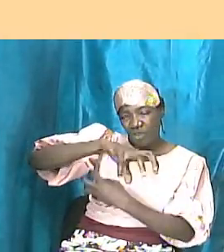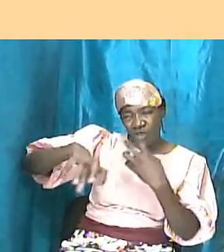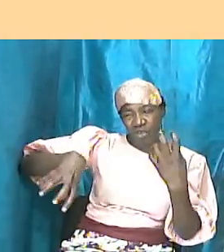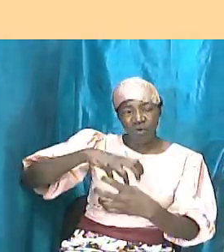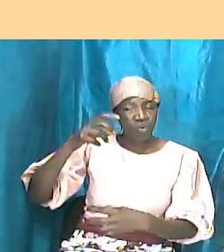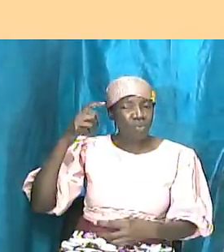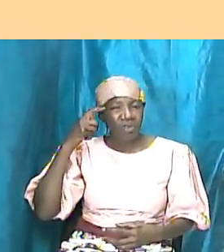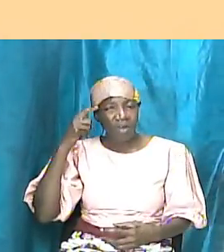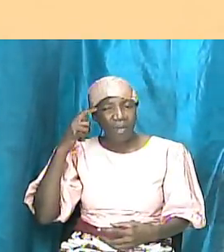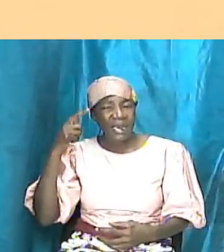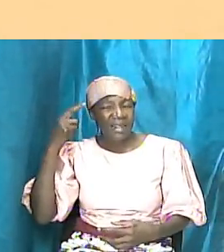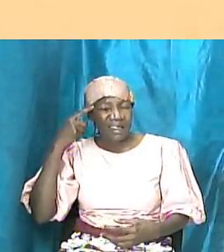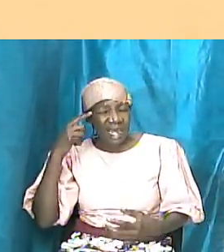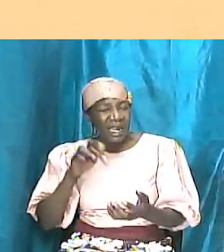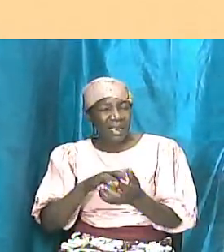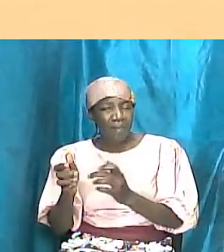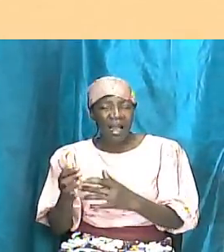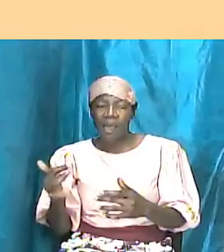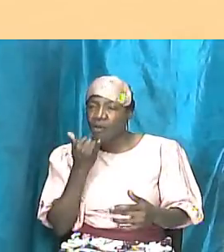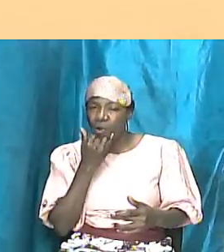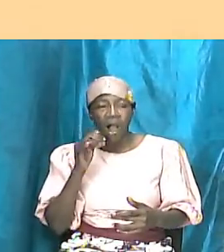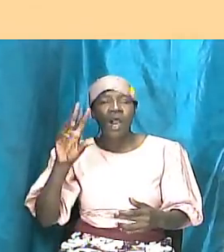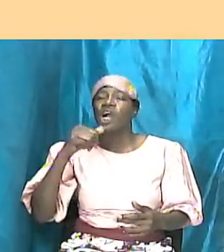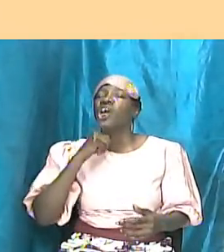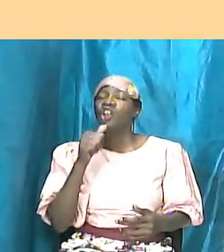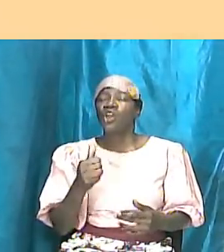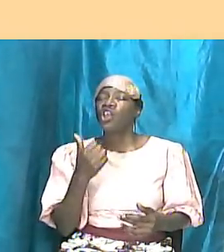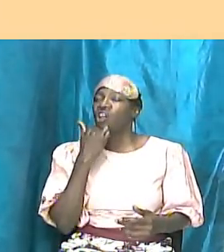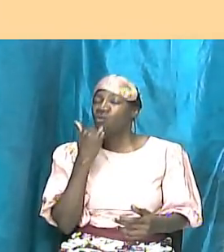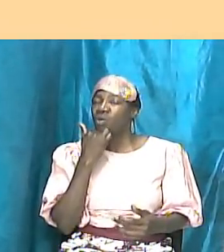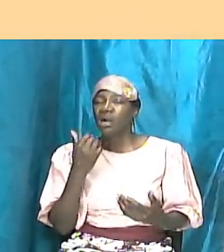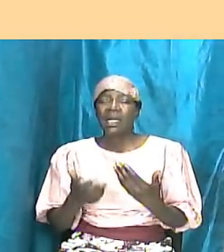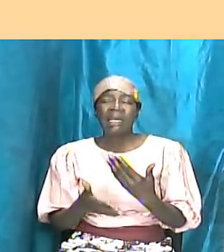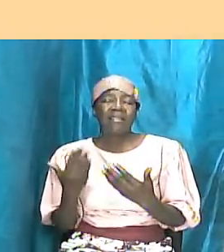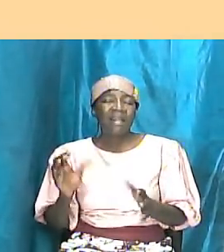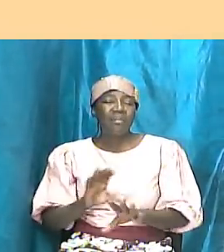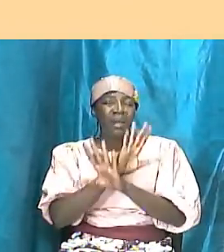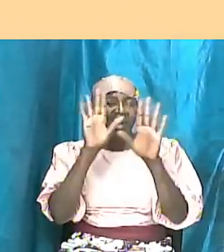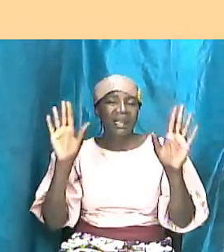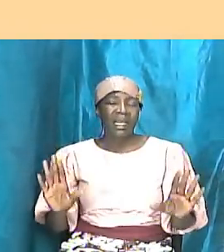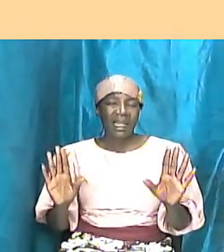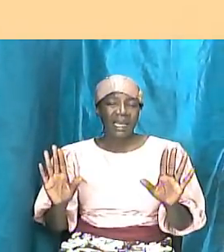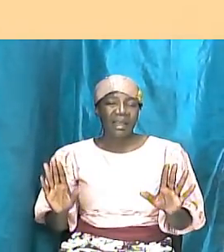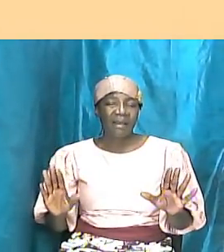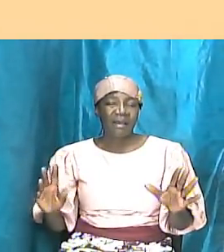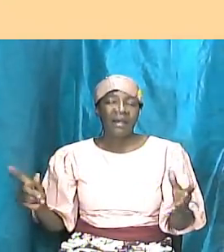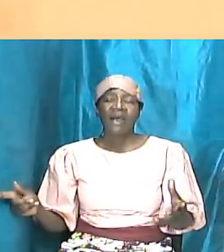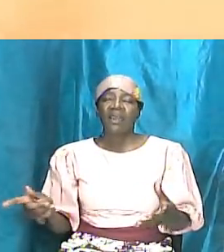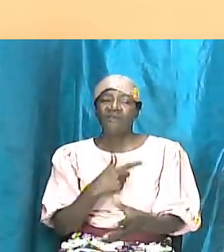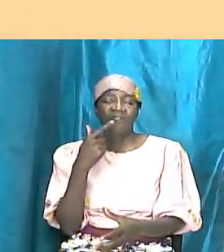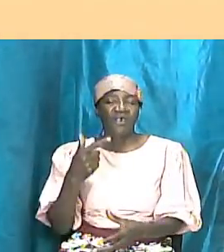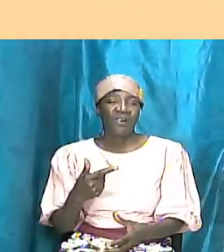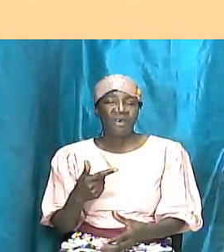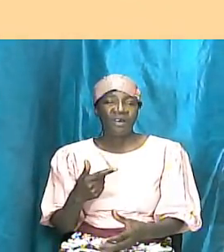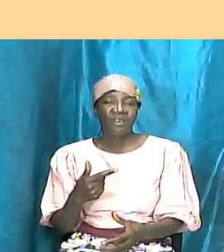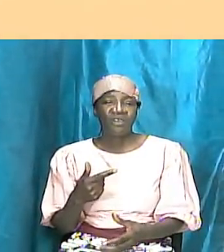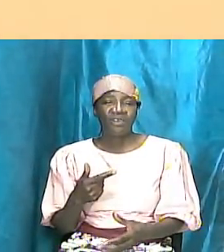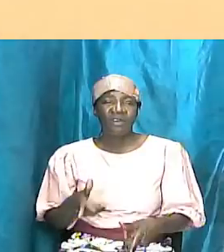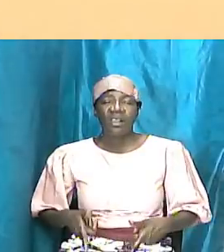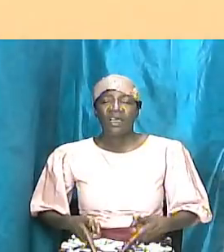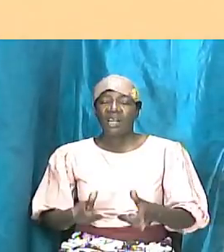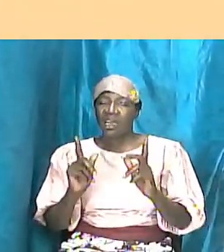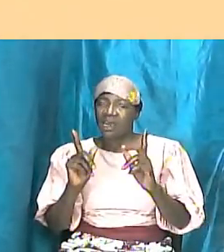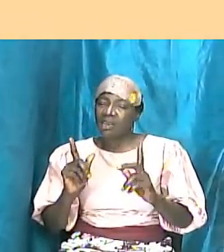is not wrong. And the things are simple and they are clear. So the key, firstly, as I said at the start, let's get